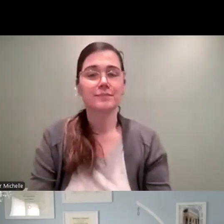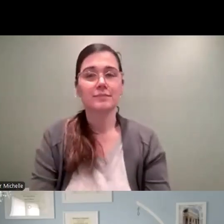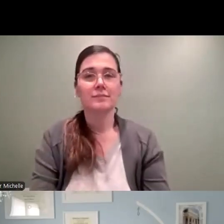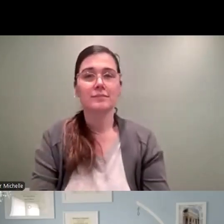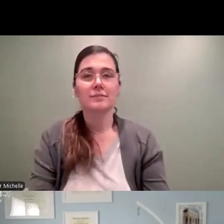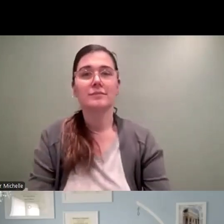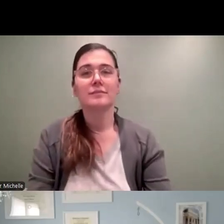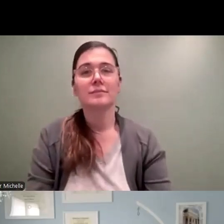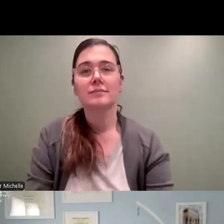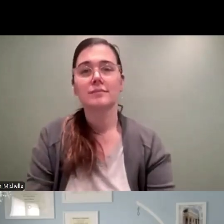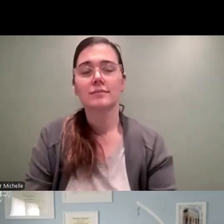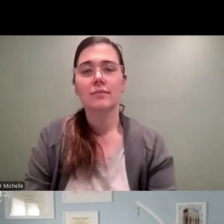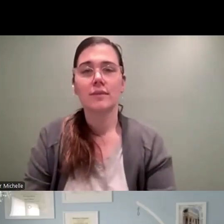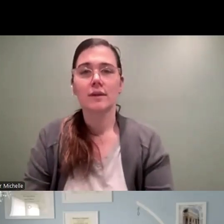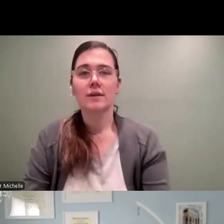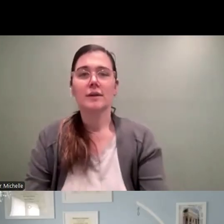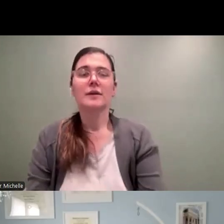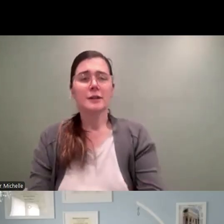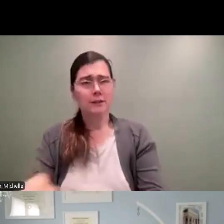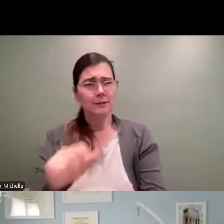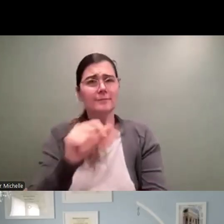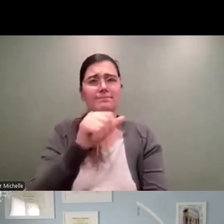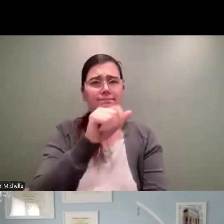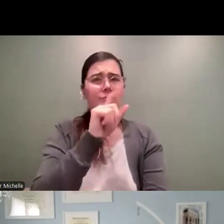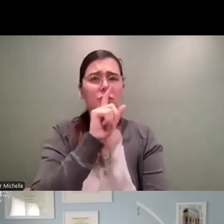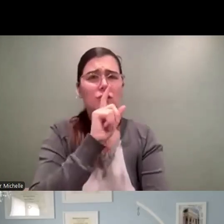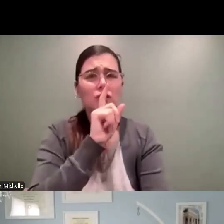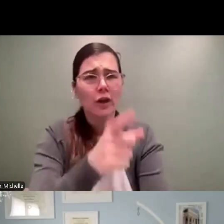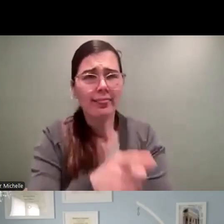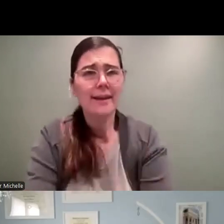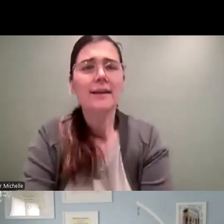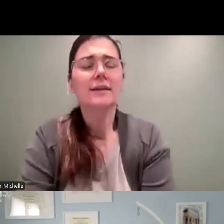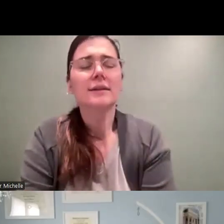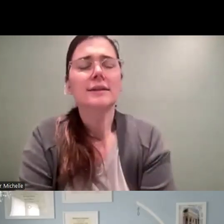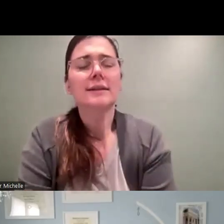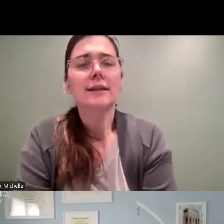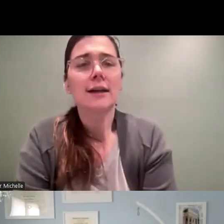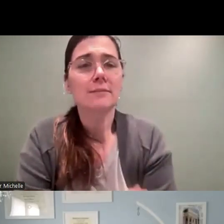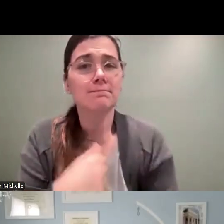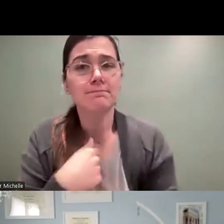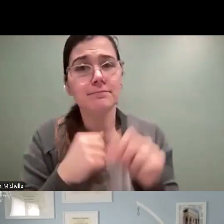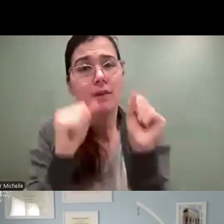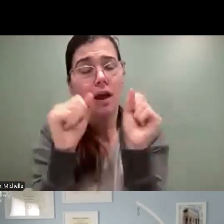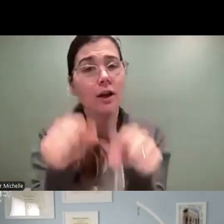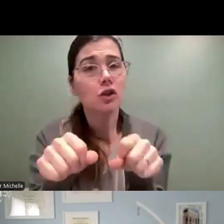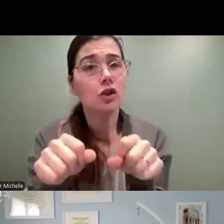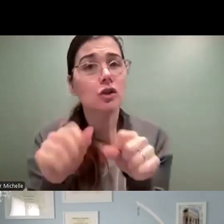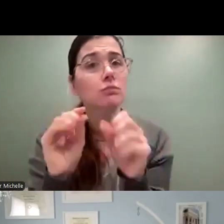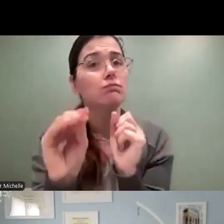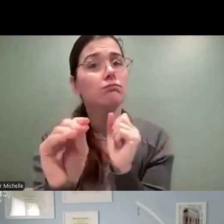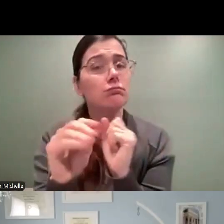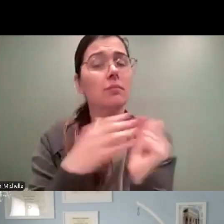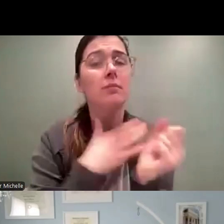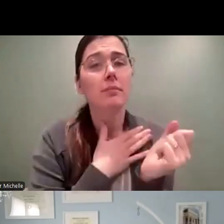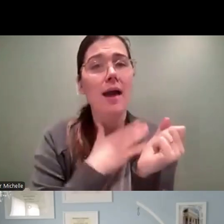board? Certainly, we could, I could put my email address in the